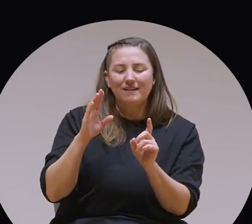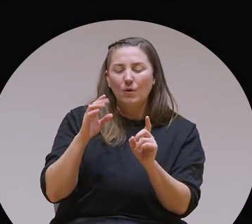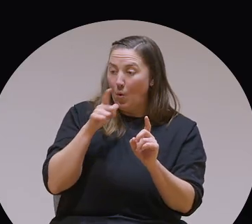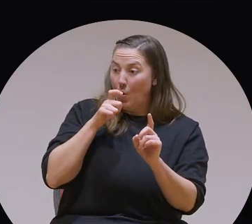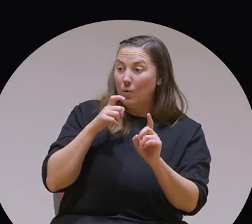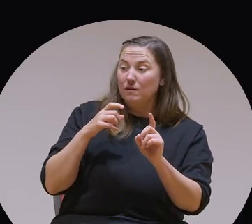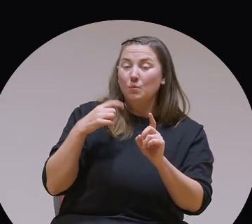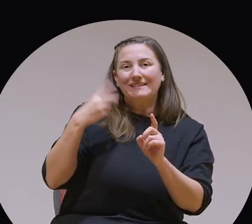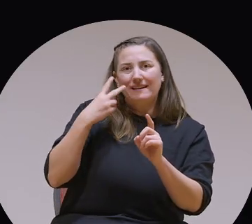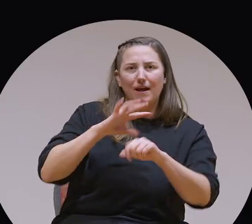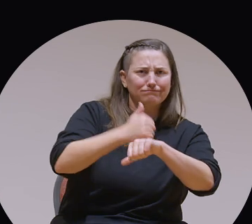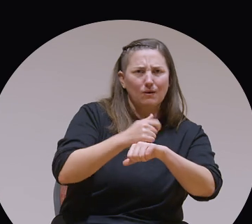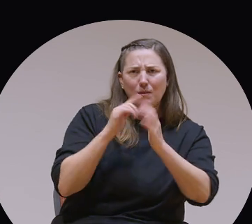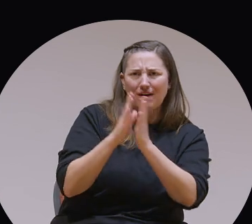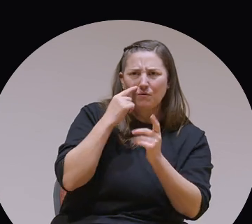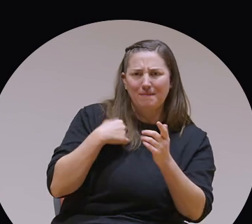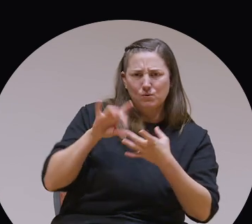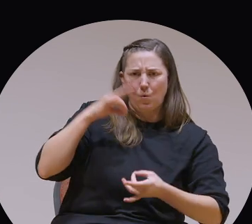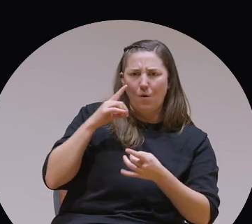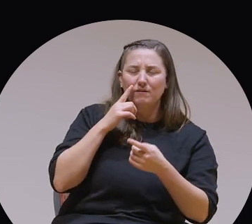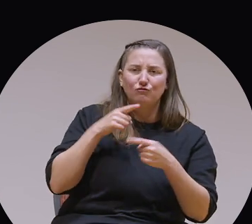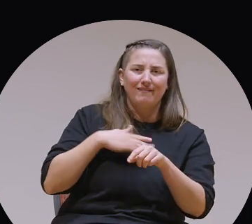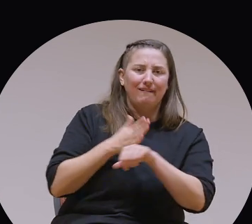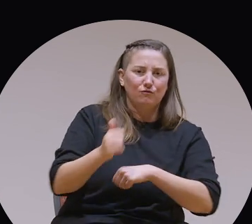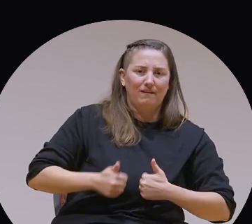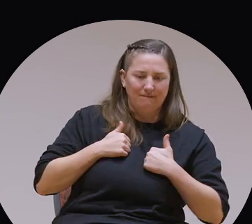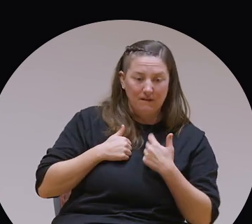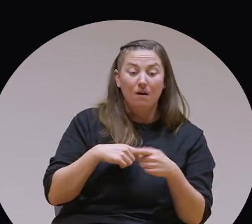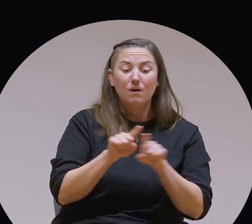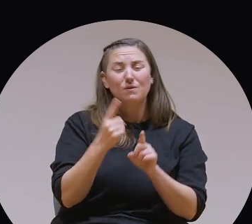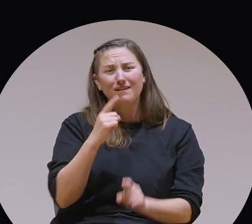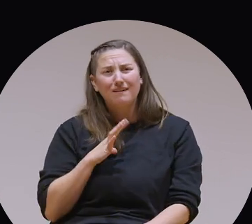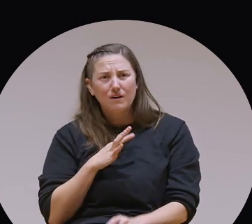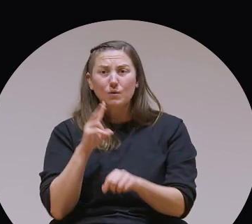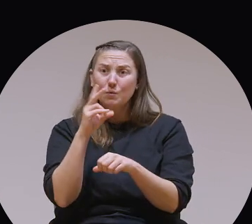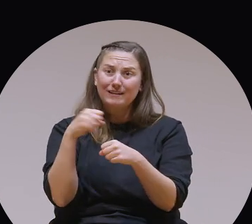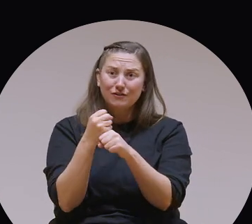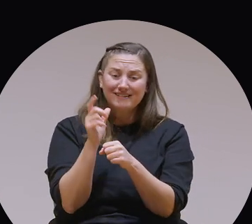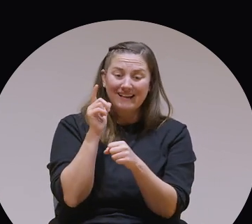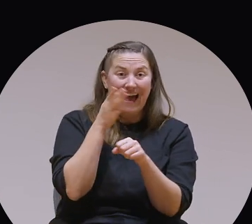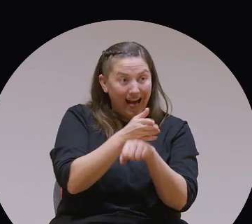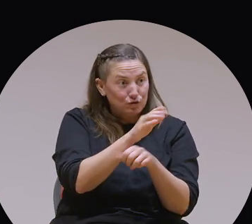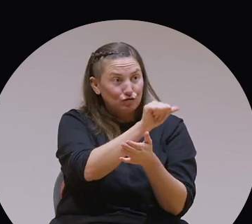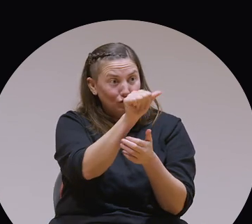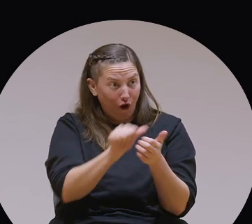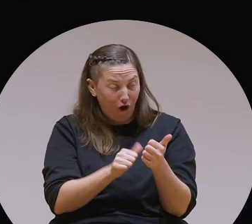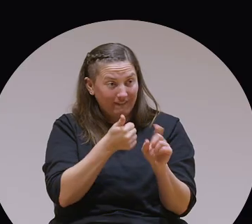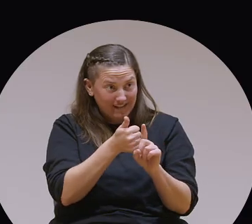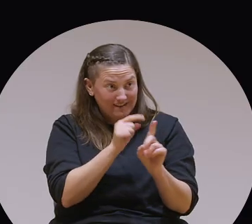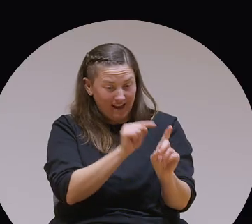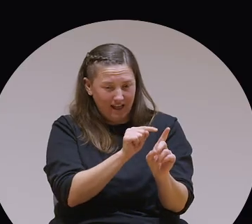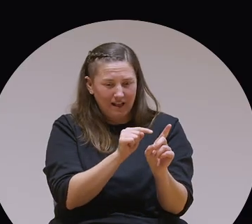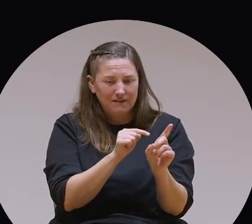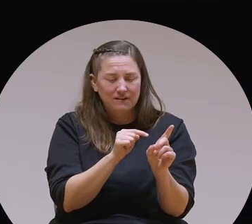dignitary praying for his soul in the afterlife. But the thing I really love is that 200 years after this was carved, it was repurposed. It was